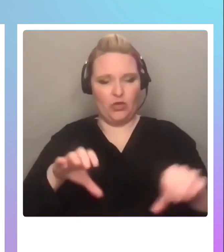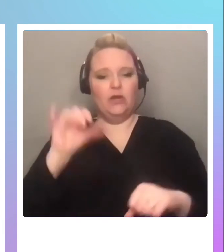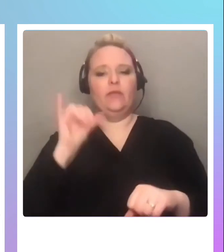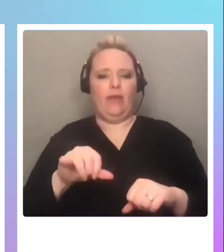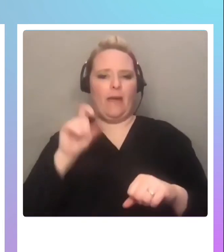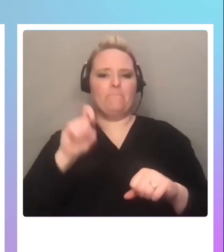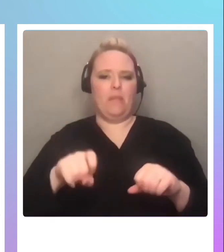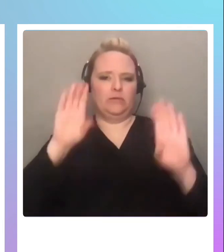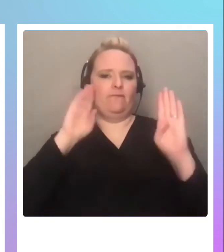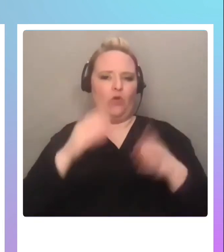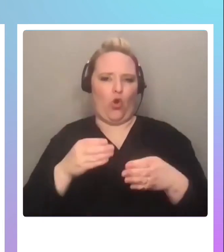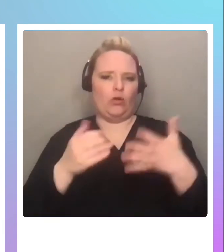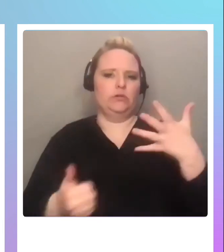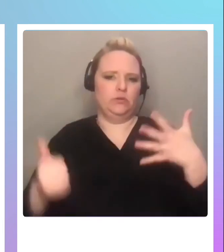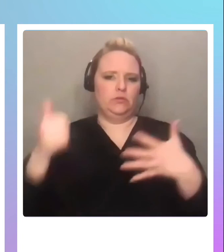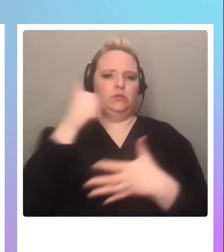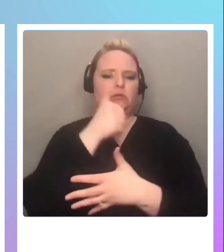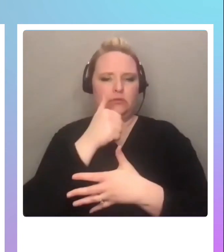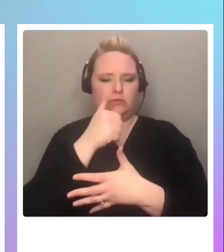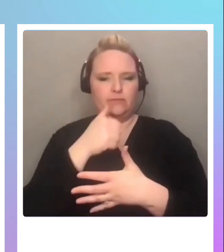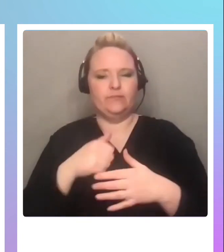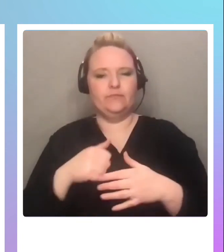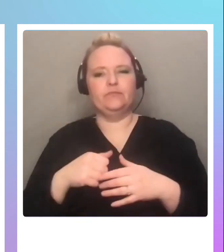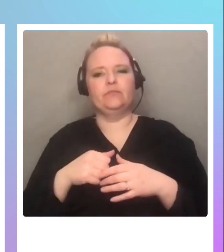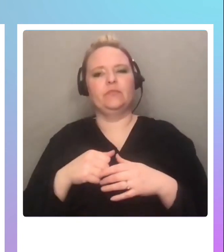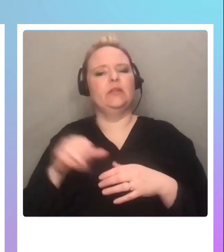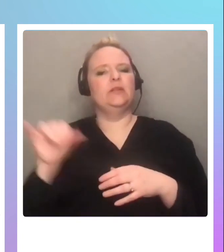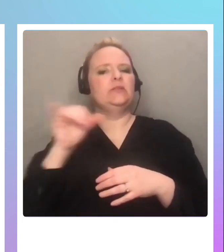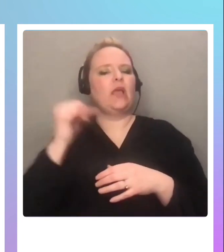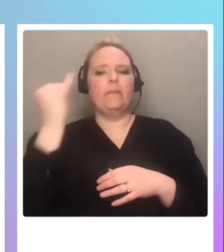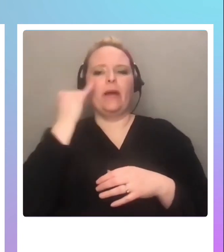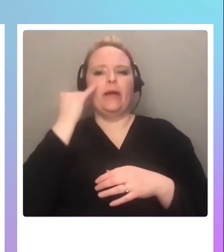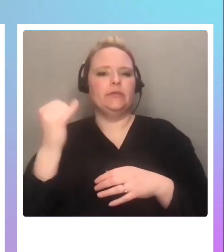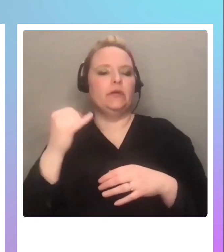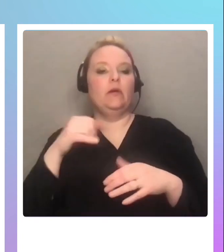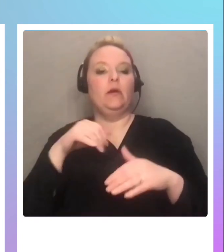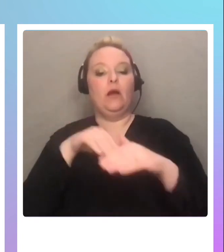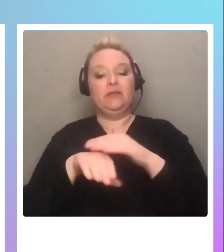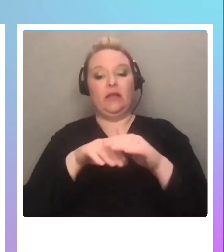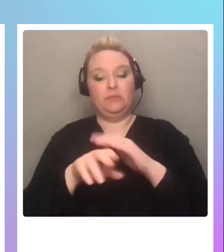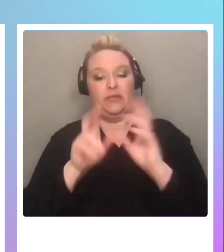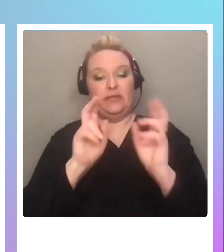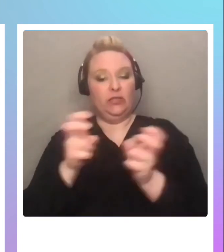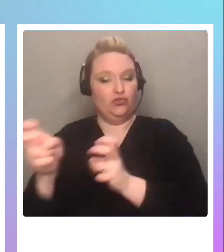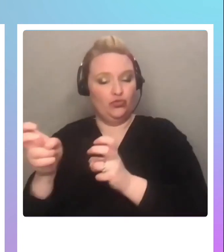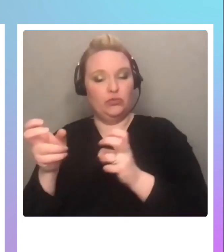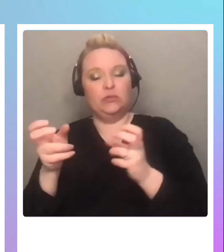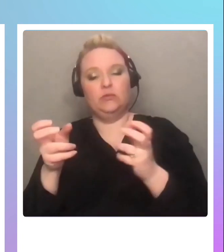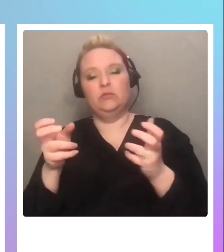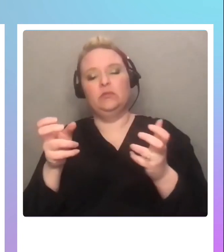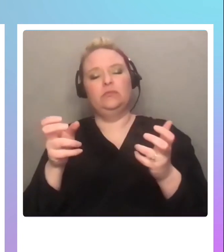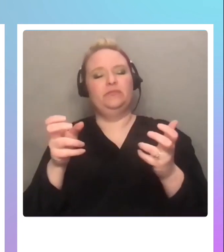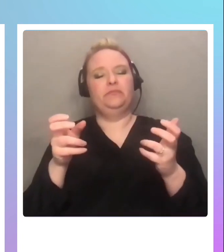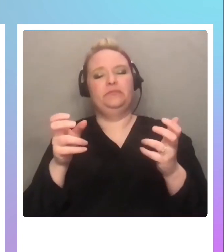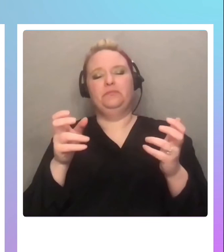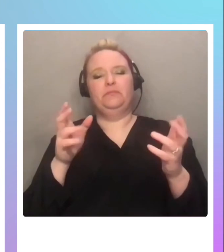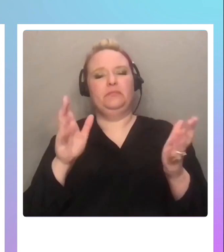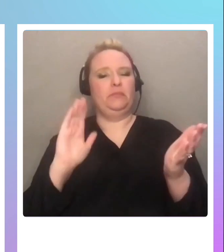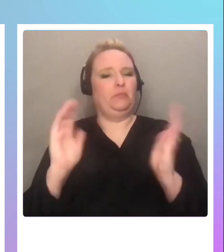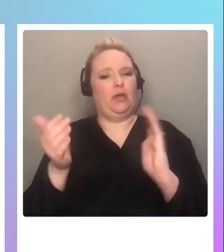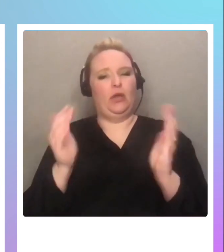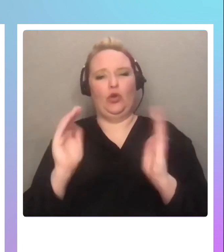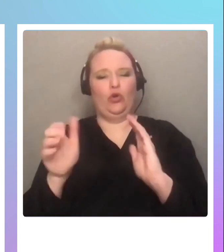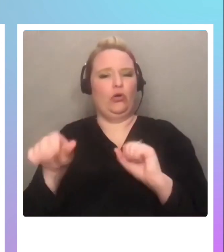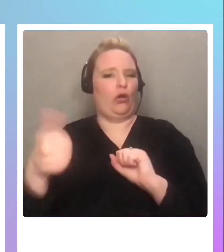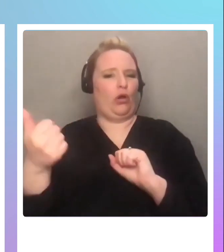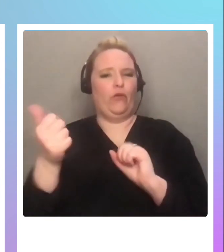make that, that the priority. It's just like accessibility issues really are kind of like any sort of, you can approach it like any other